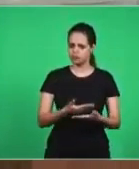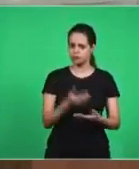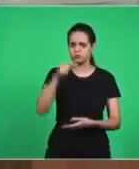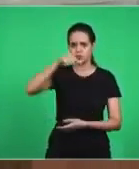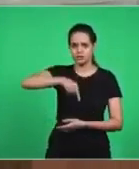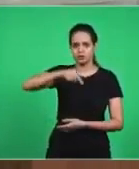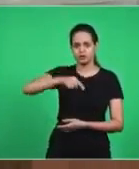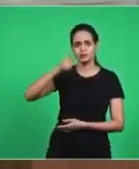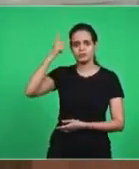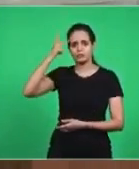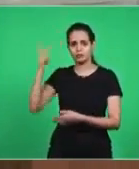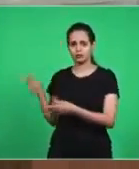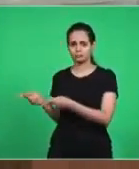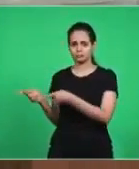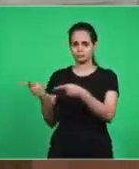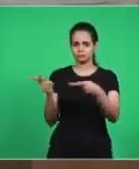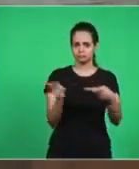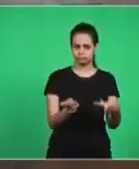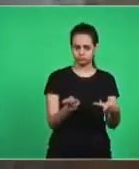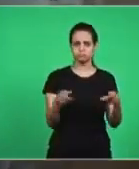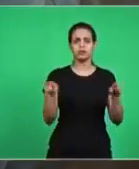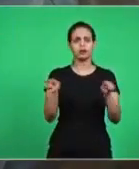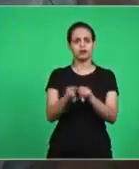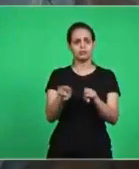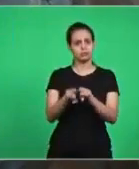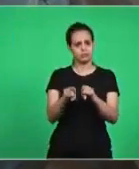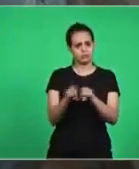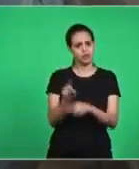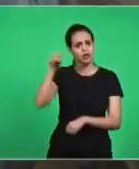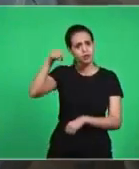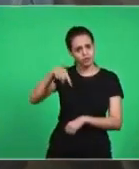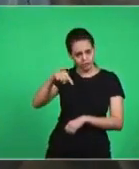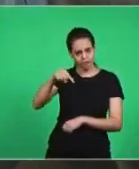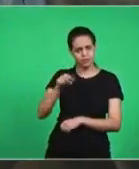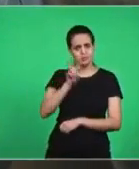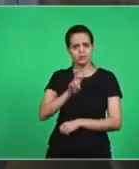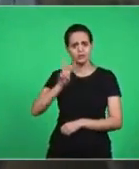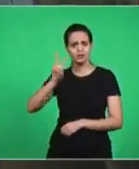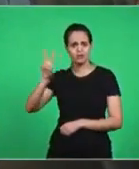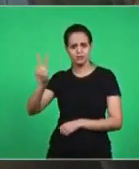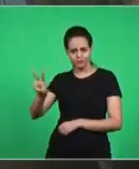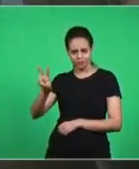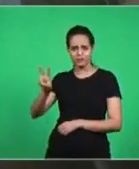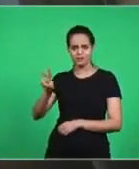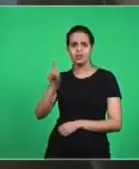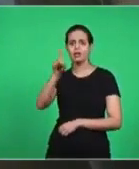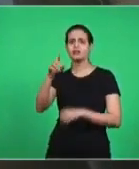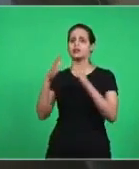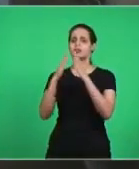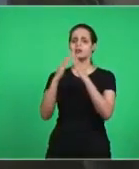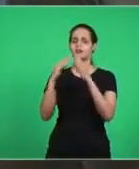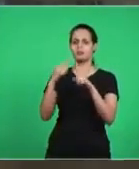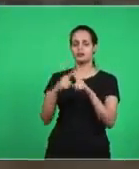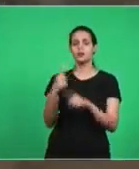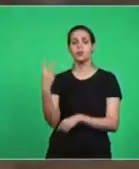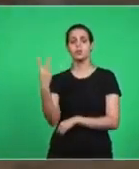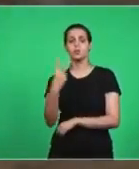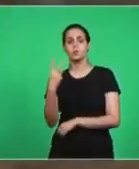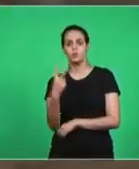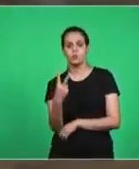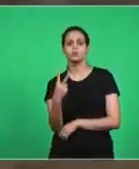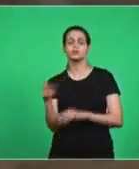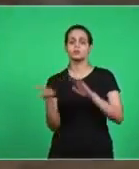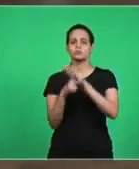São Paulo. They are visiting us here. And also from Vila Velha, our brethren from Coqueirão 2 and Gaivotas